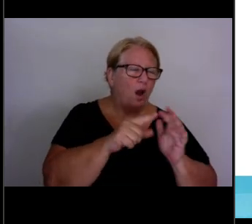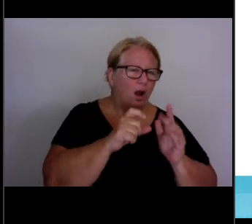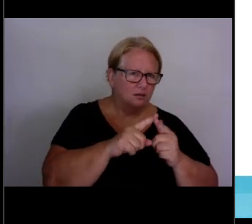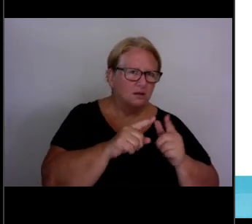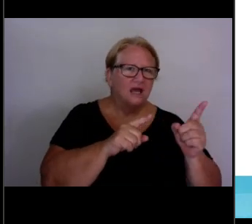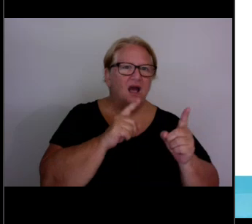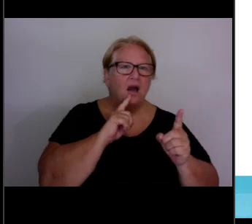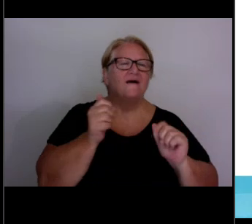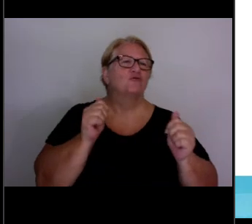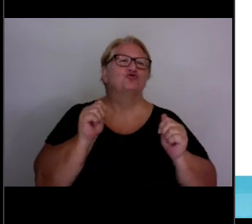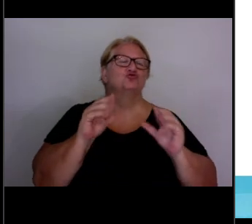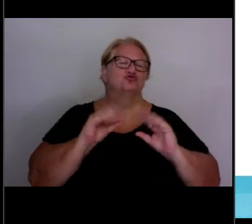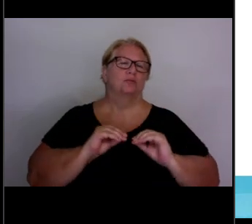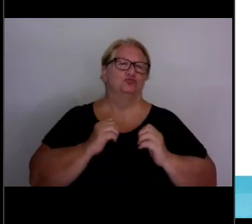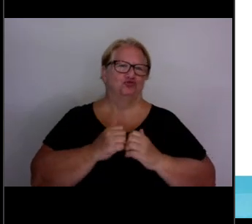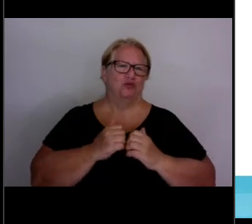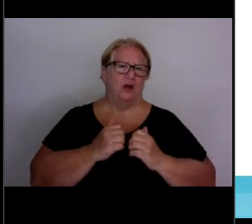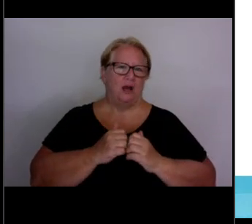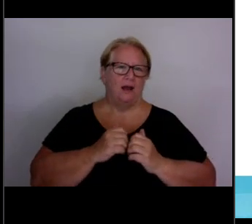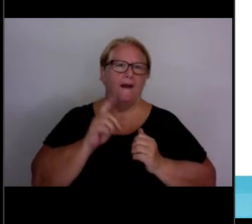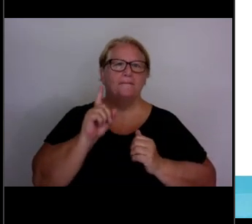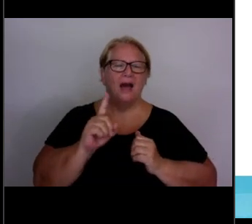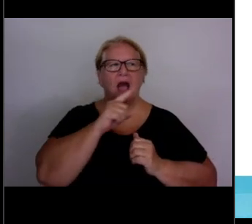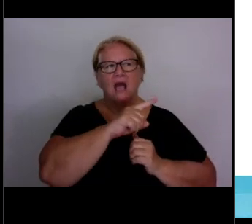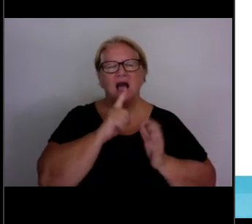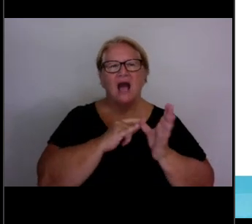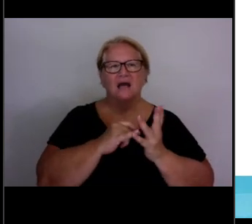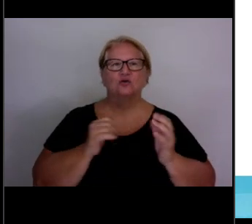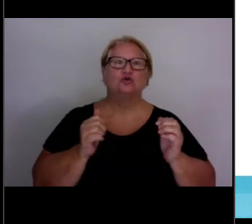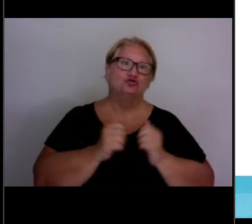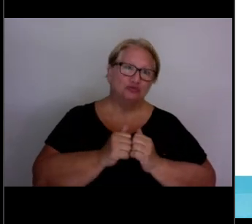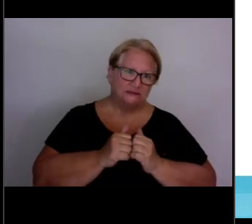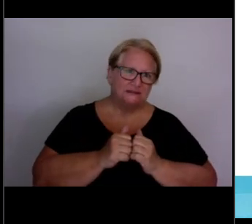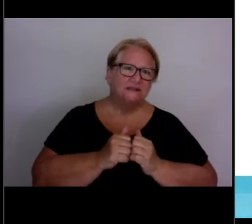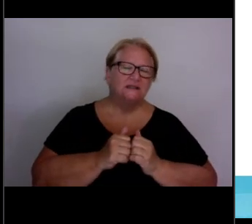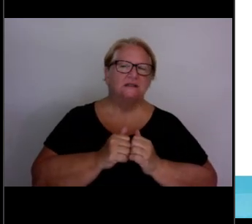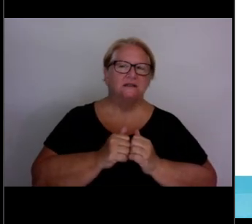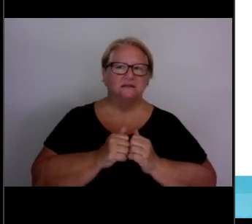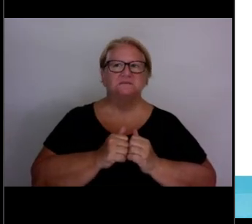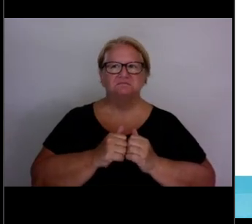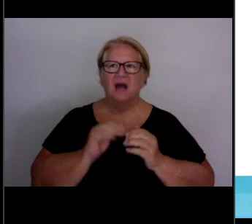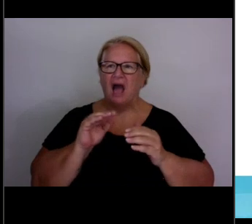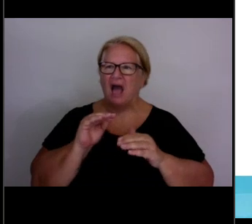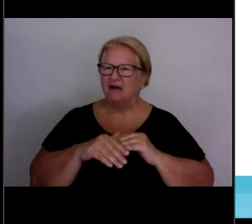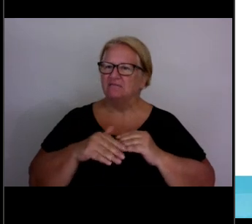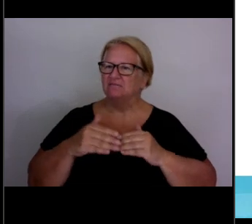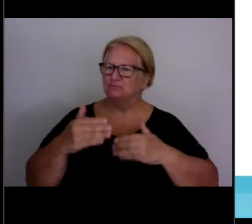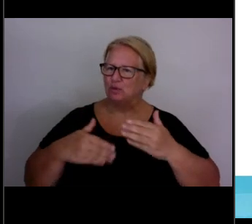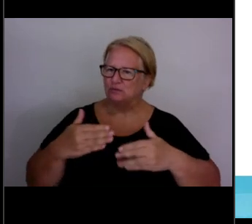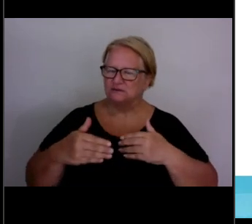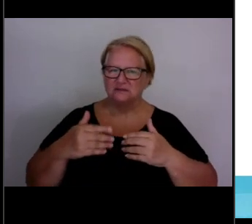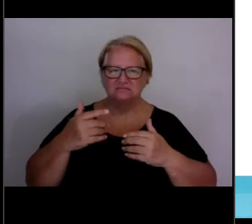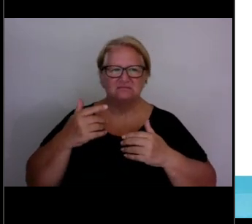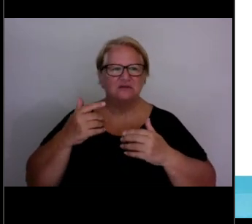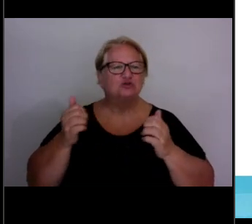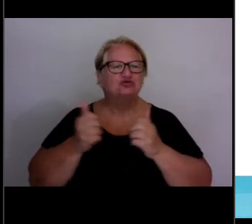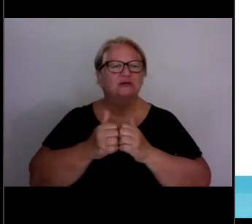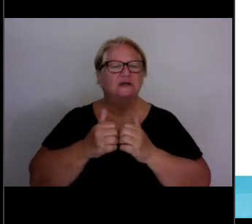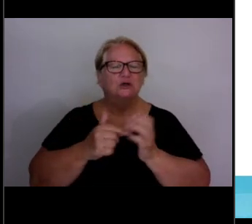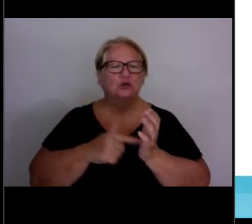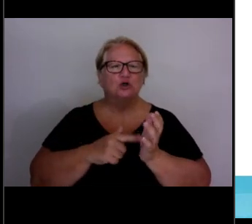longer using, but he agreed as an outcome of our process to participate in a 6-month relapse